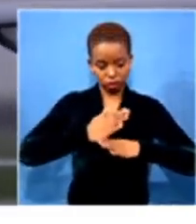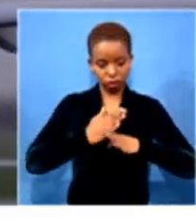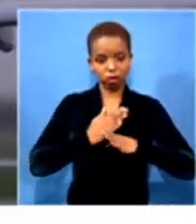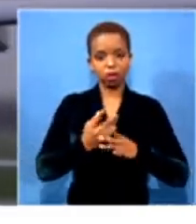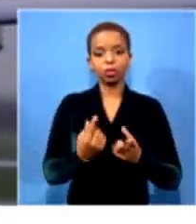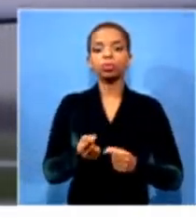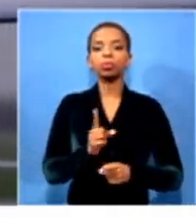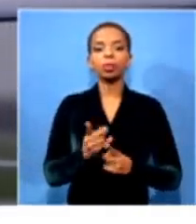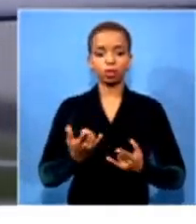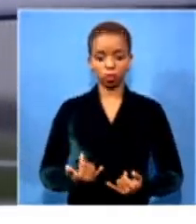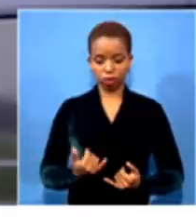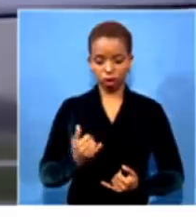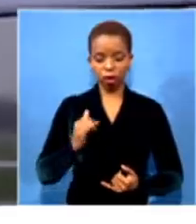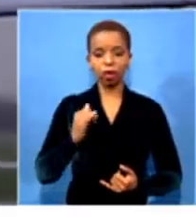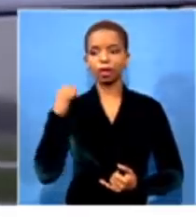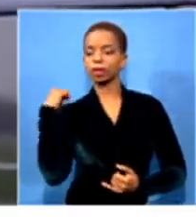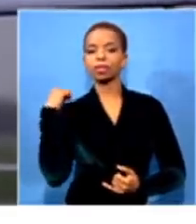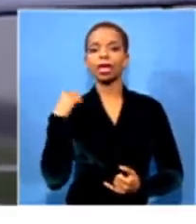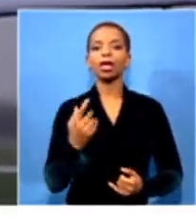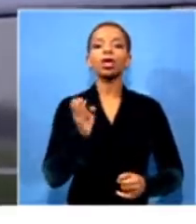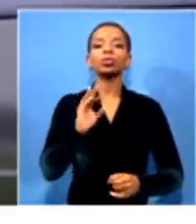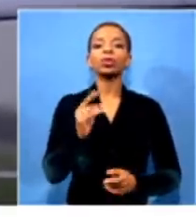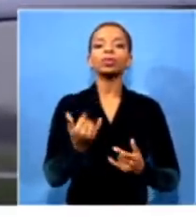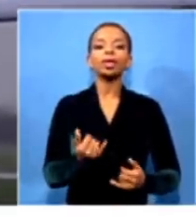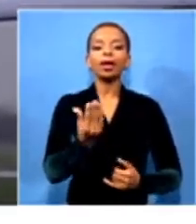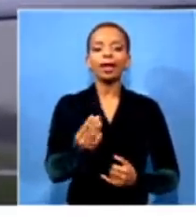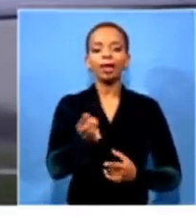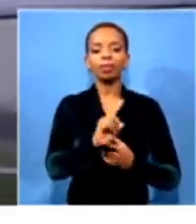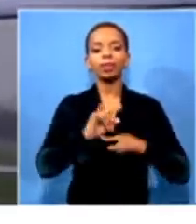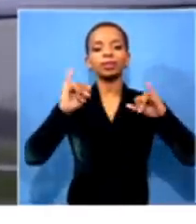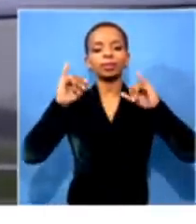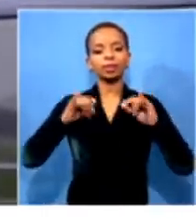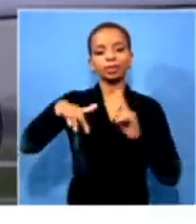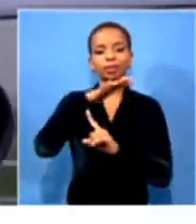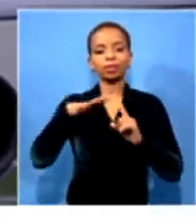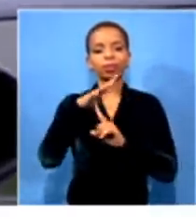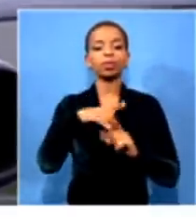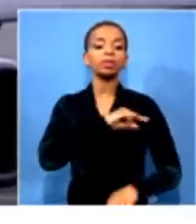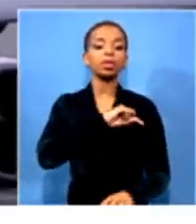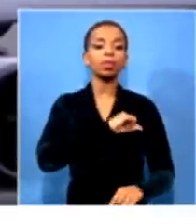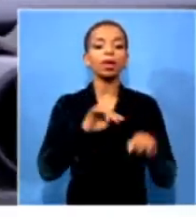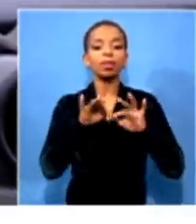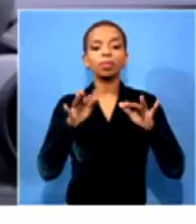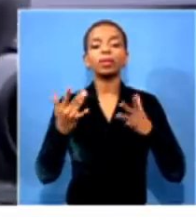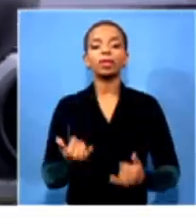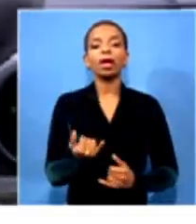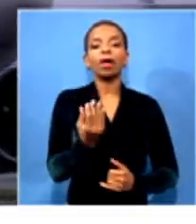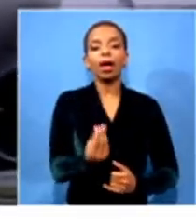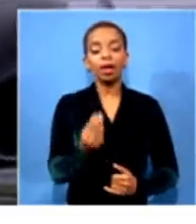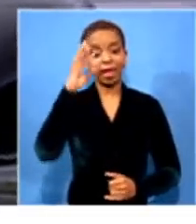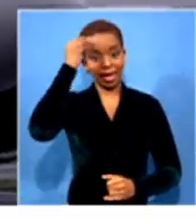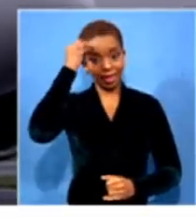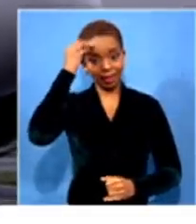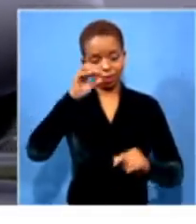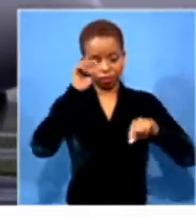really have a bizarre situation here, where the people that are sitting around the table have multiple levels of vested interests. Some